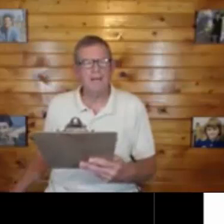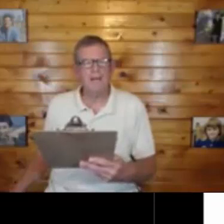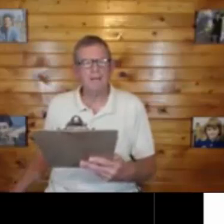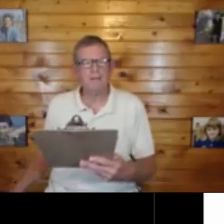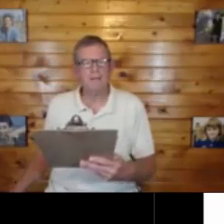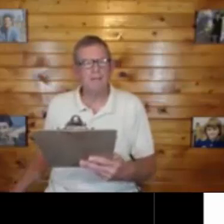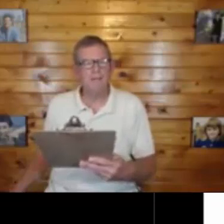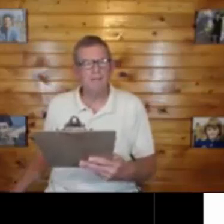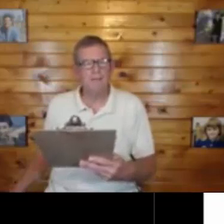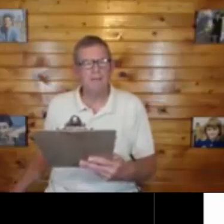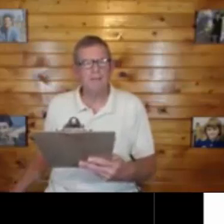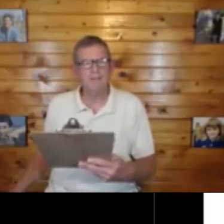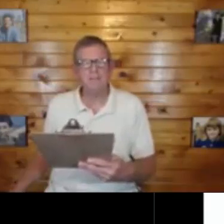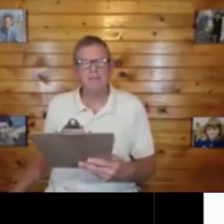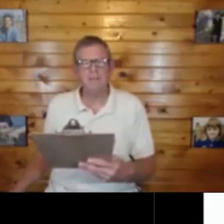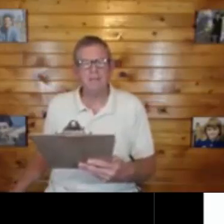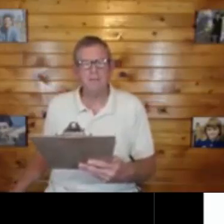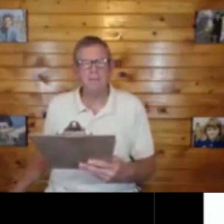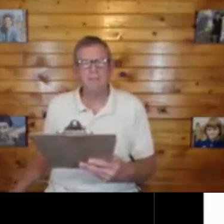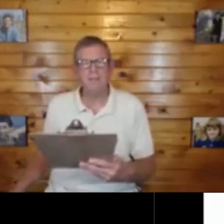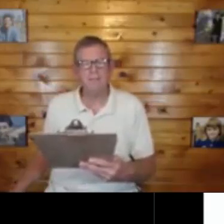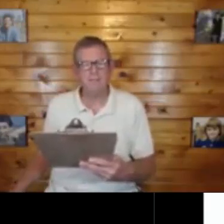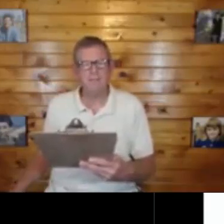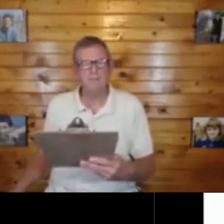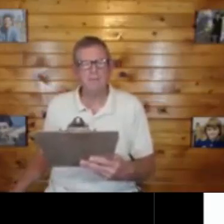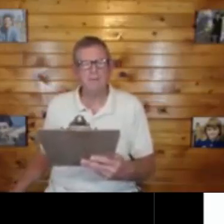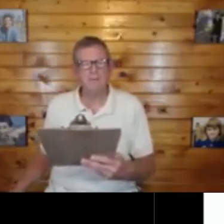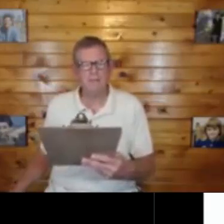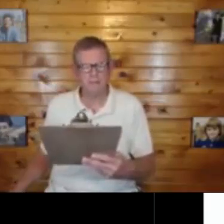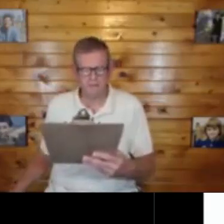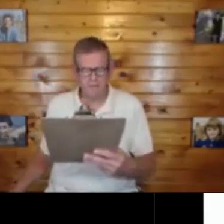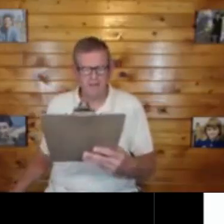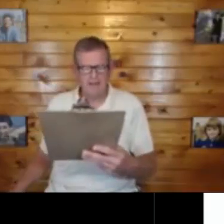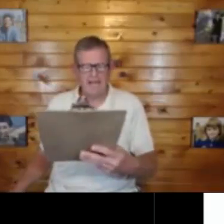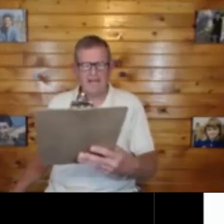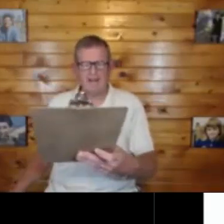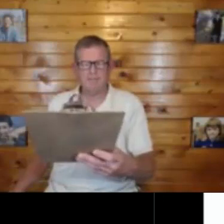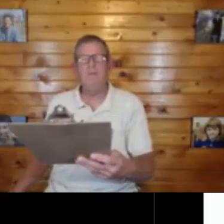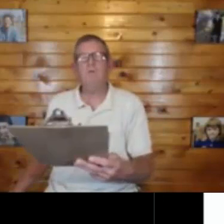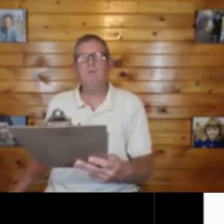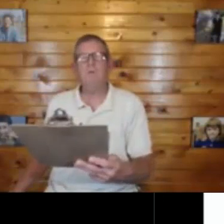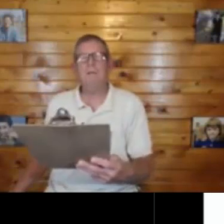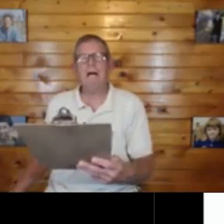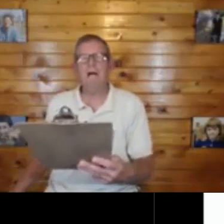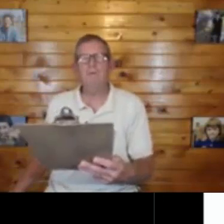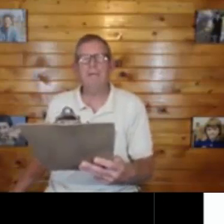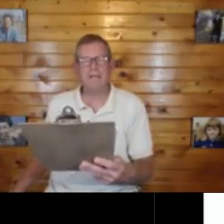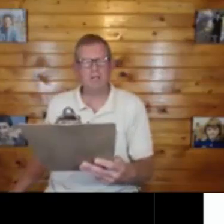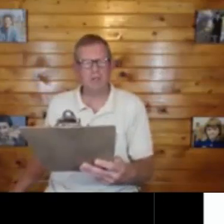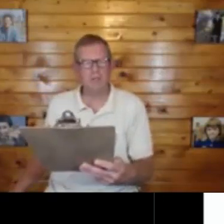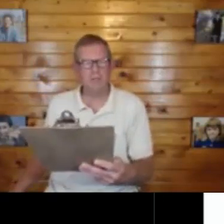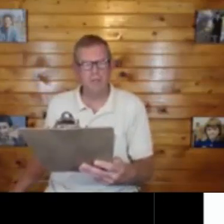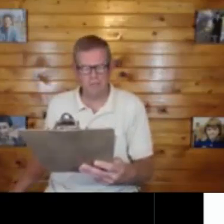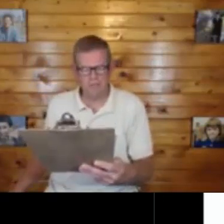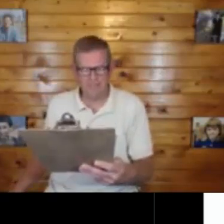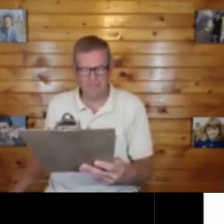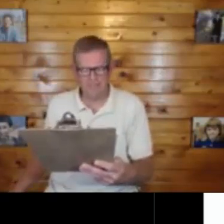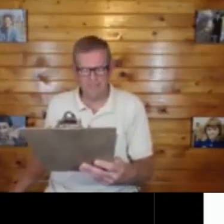Numéro 4. Look at the statement, think how you'd say this, and listen for the correct answer. A. Tu laves le